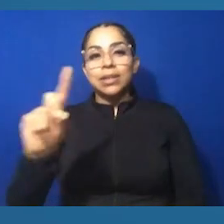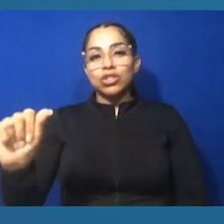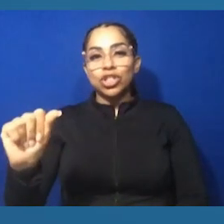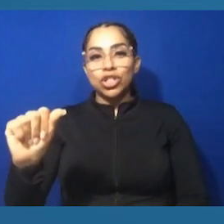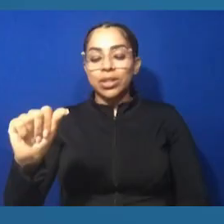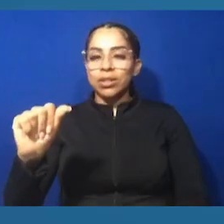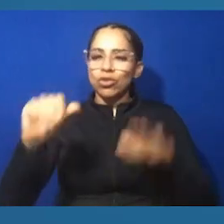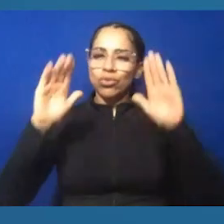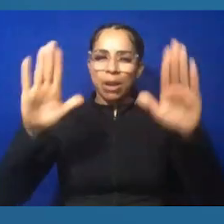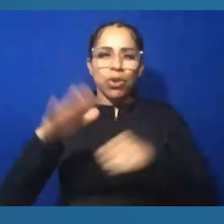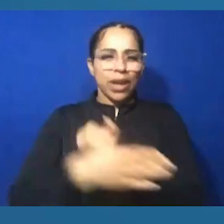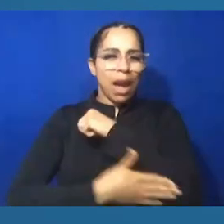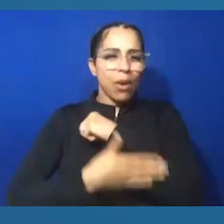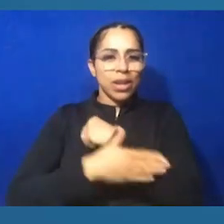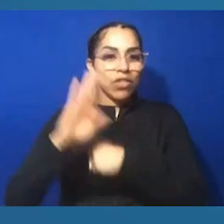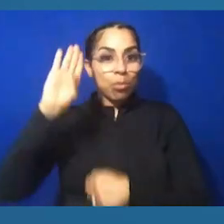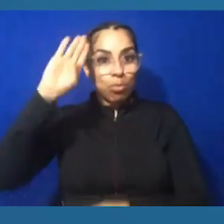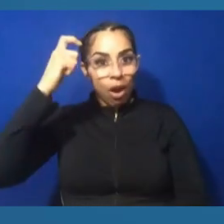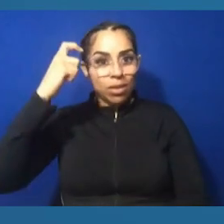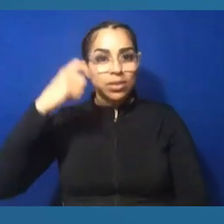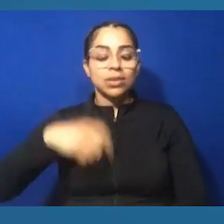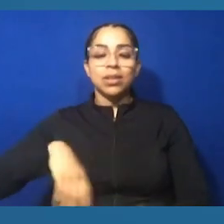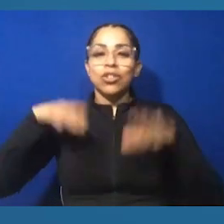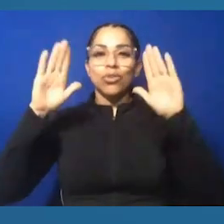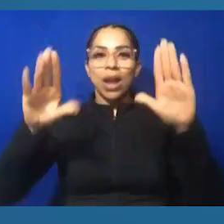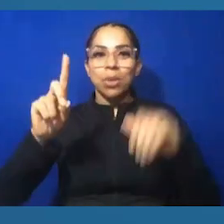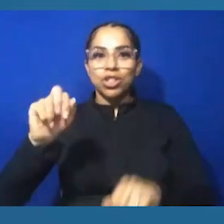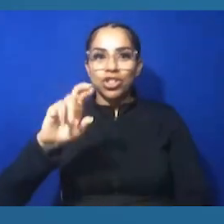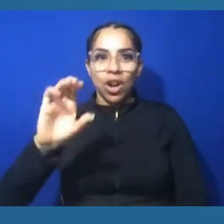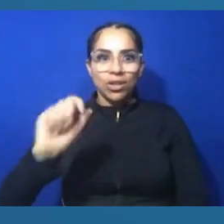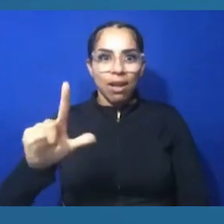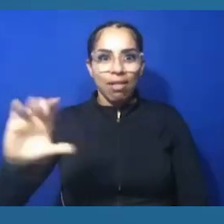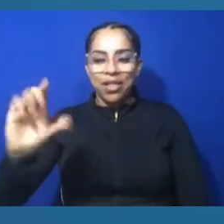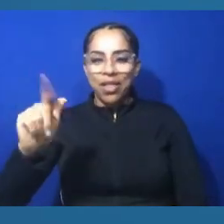Bronx, the incredible Darcel Clark.